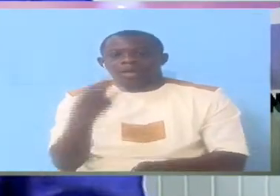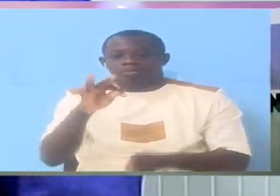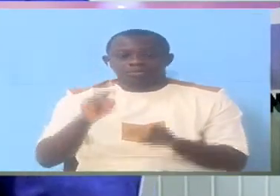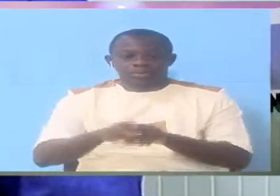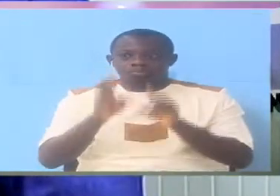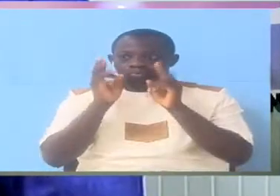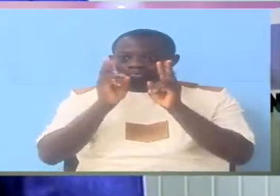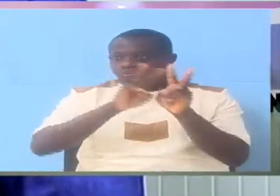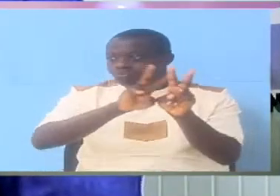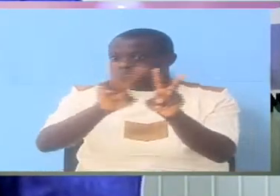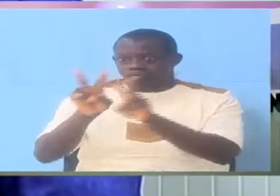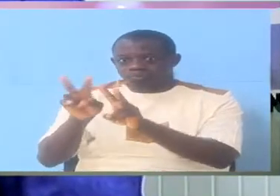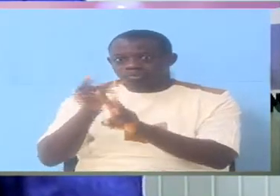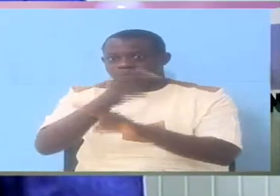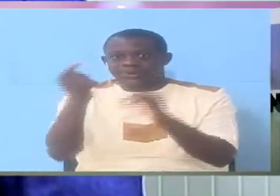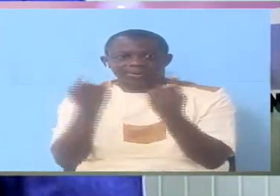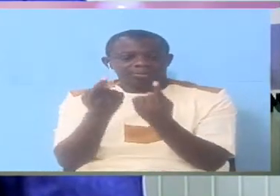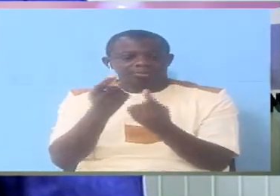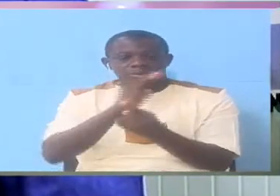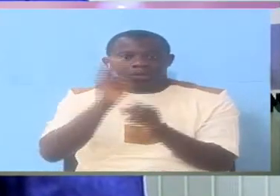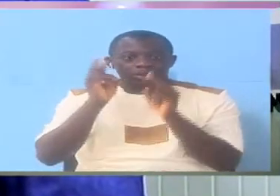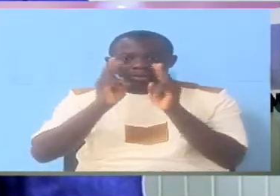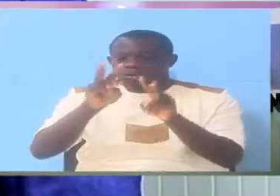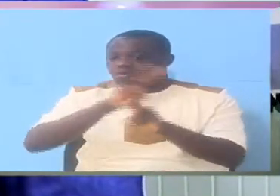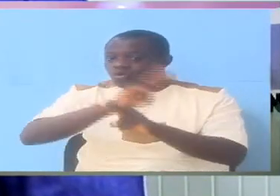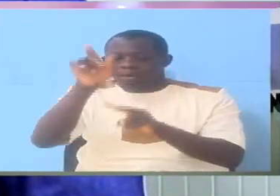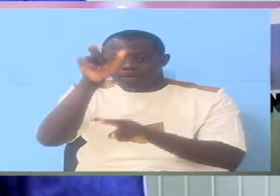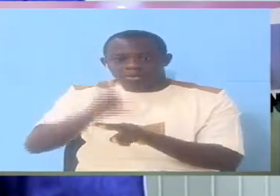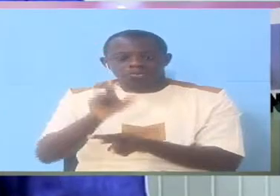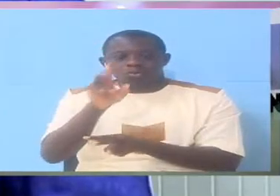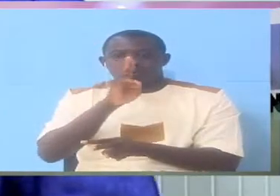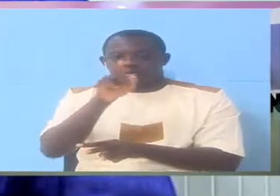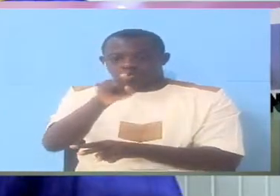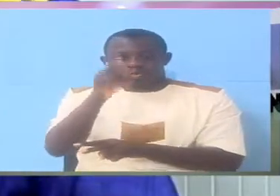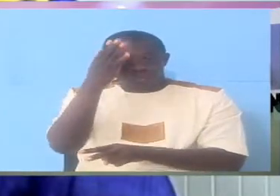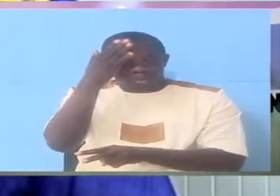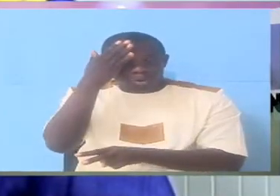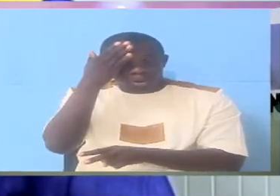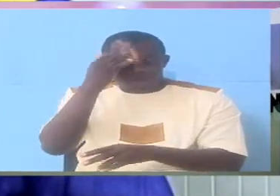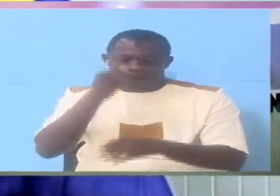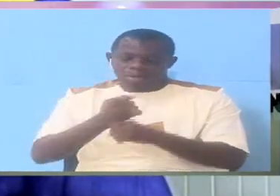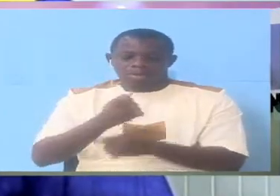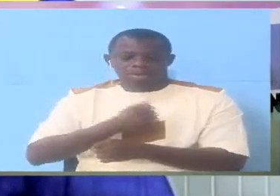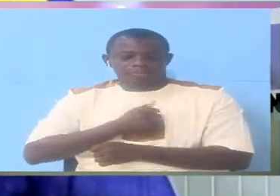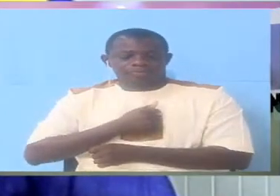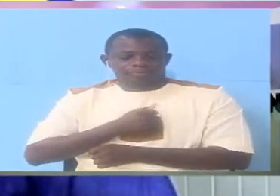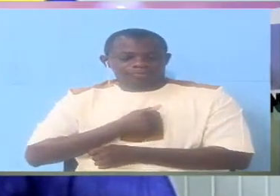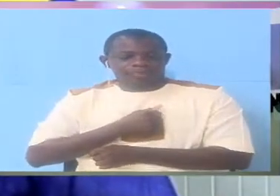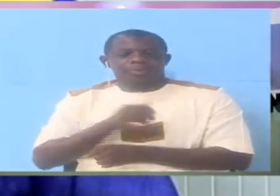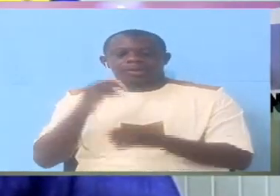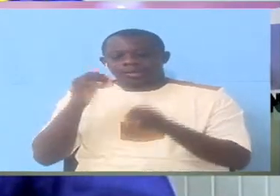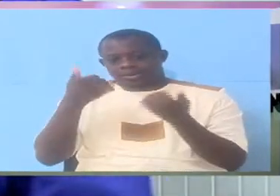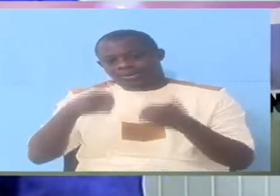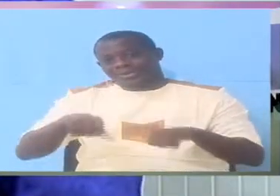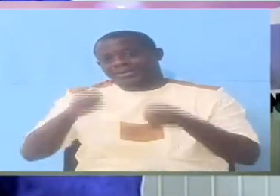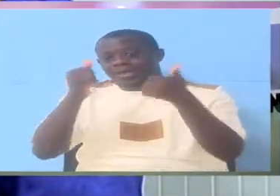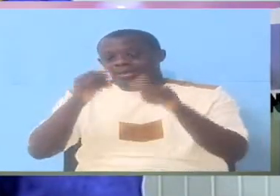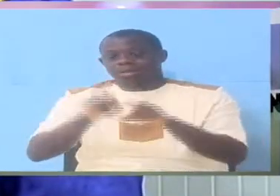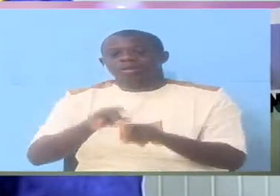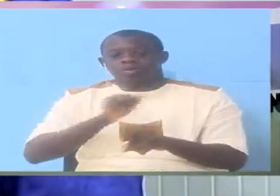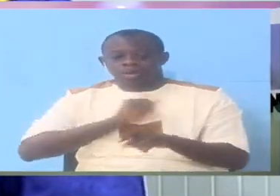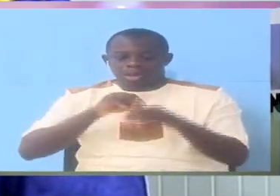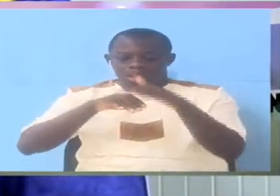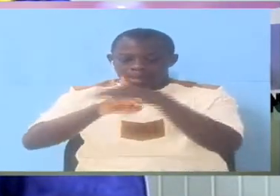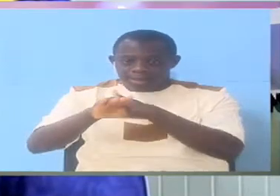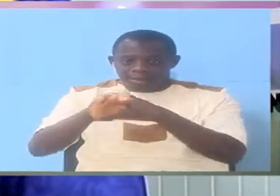such things and you see no one that you know, you would usually get panicked. So when we